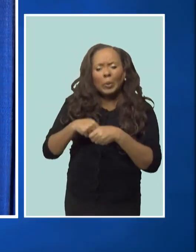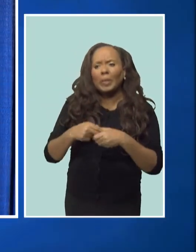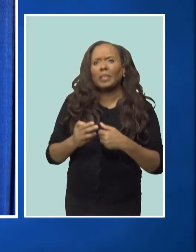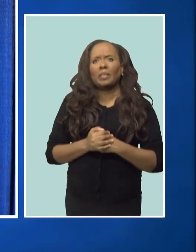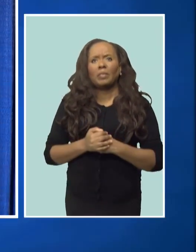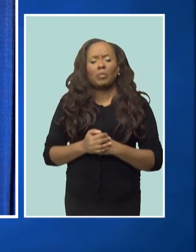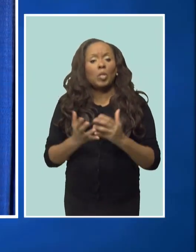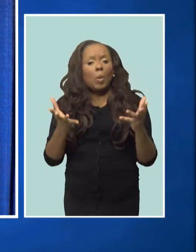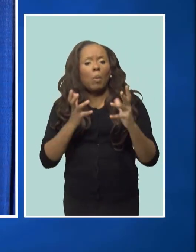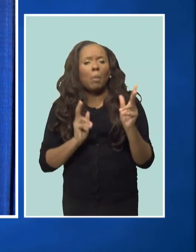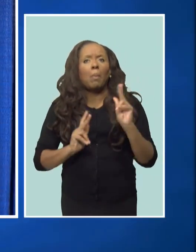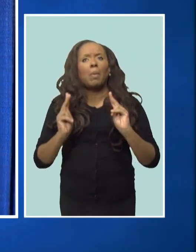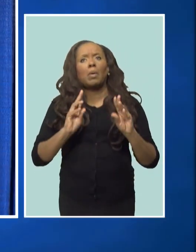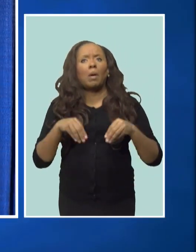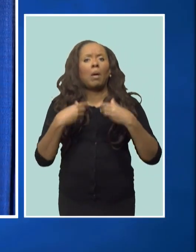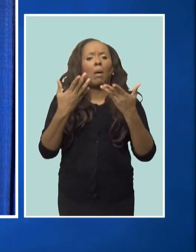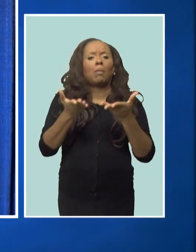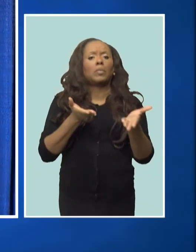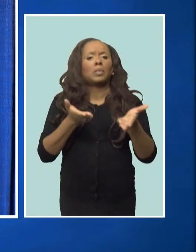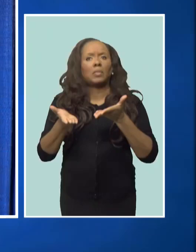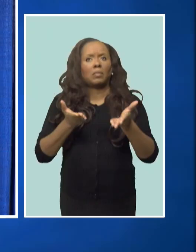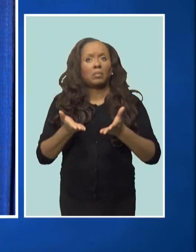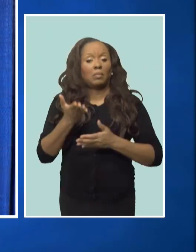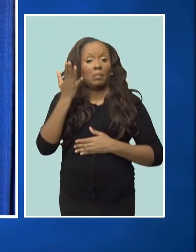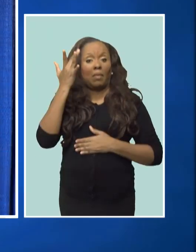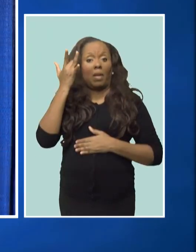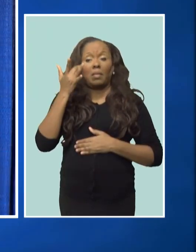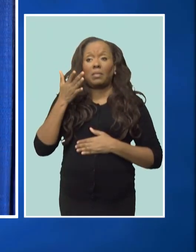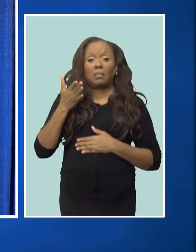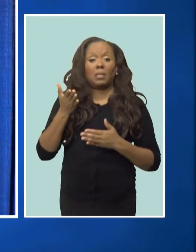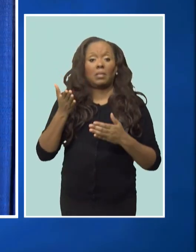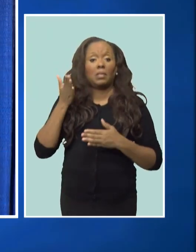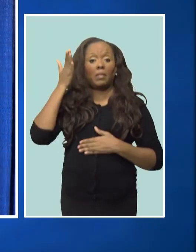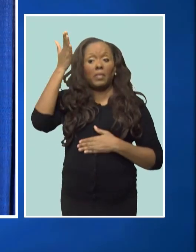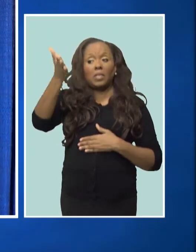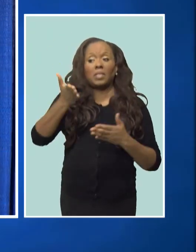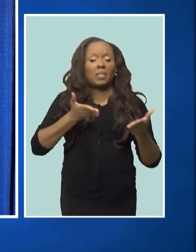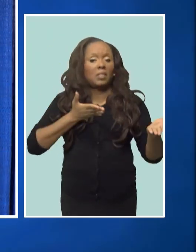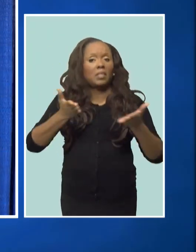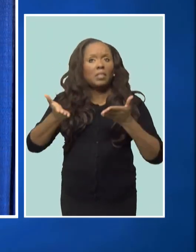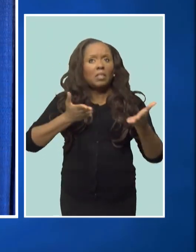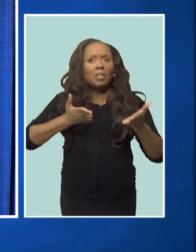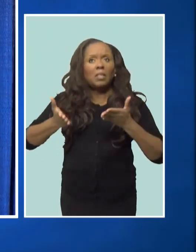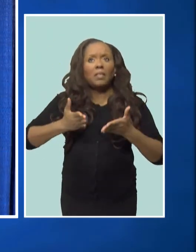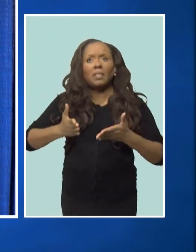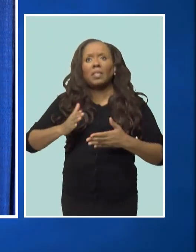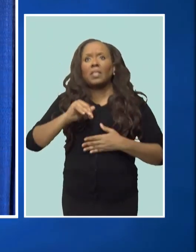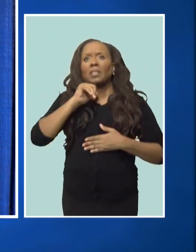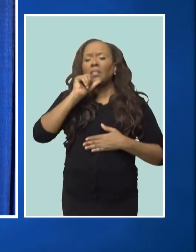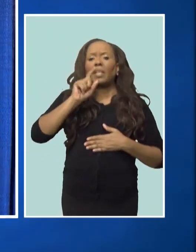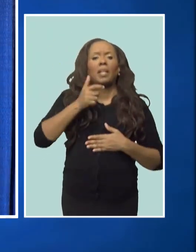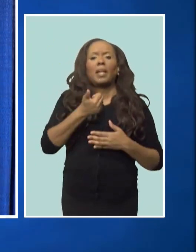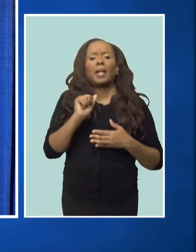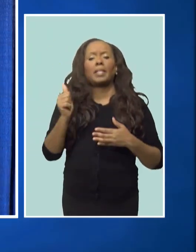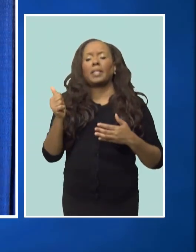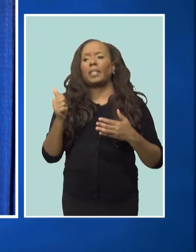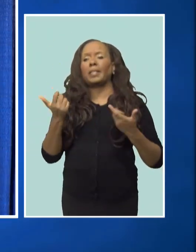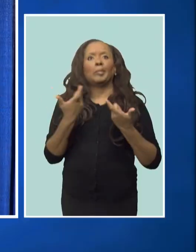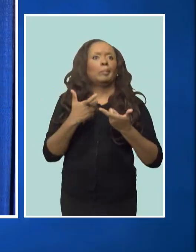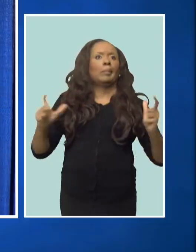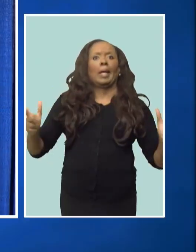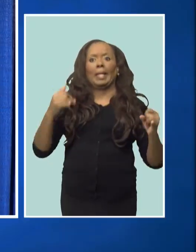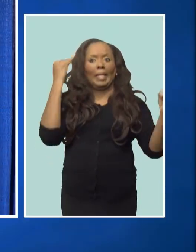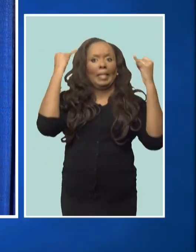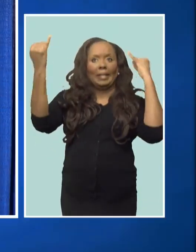to offer service. Because the future of service is not a distant idea, and so I can't give you any advice on what to do next